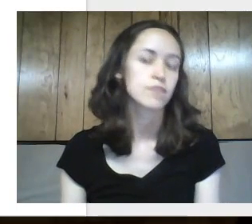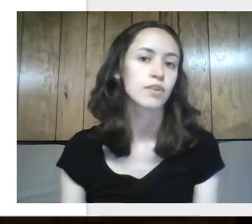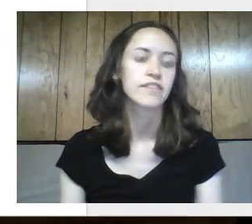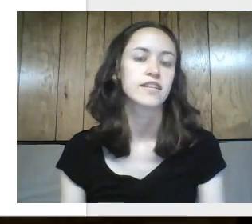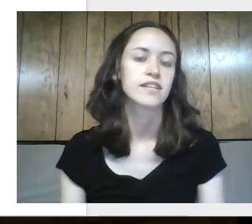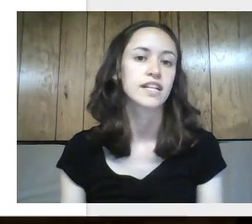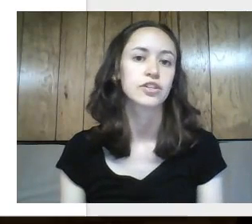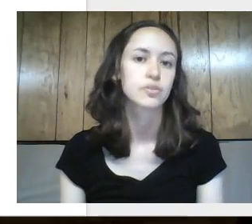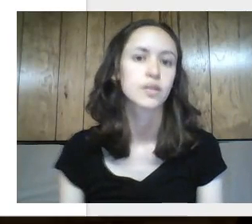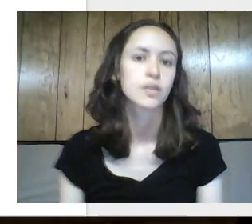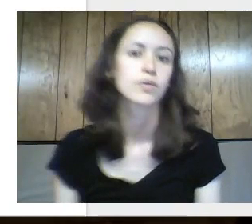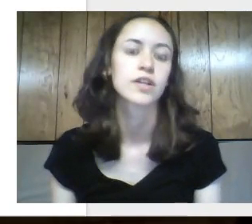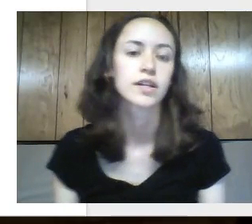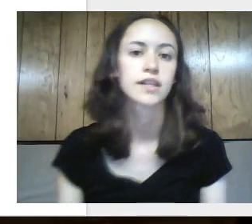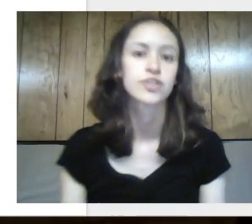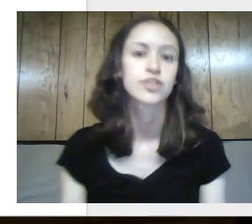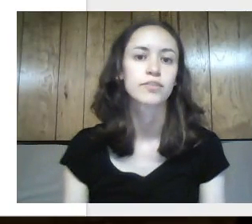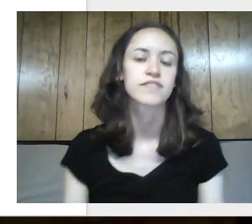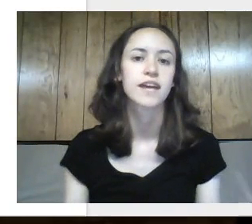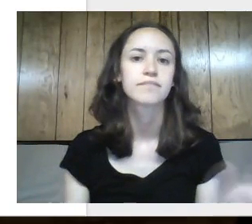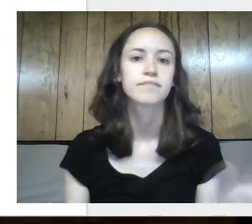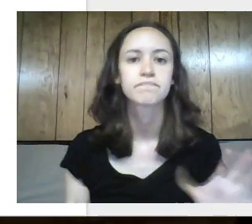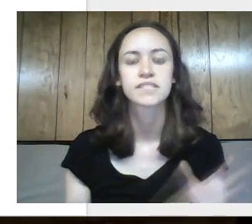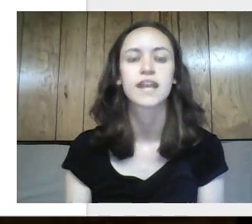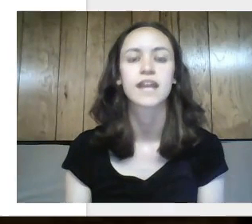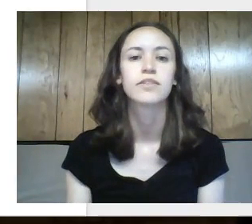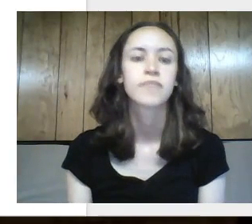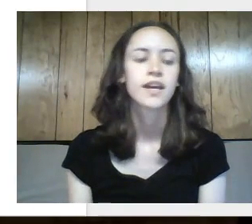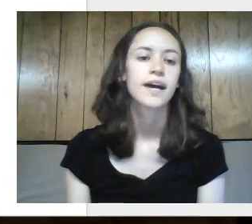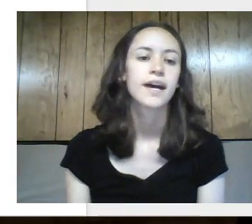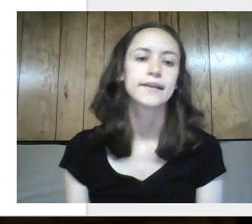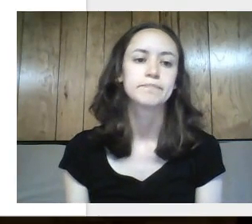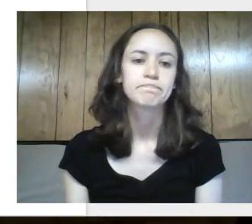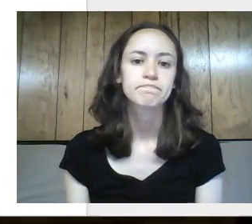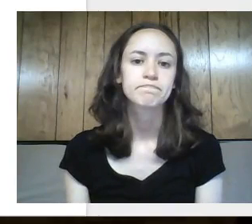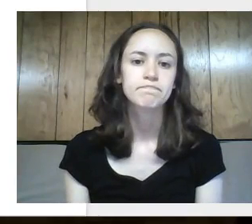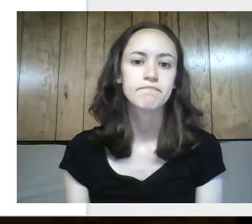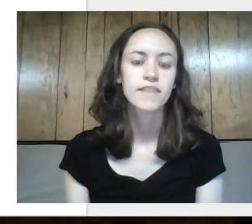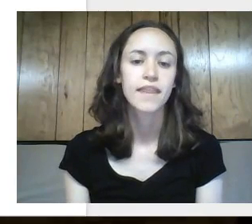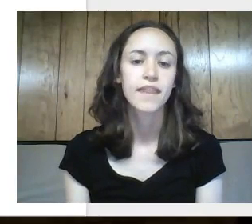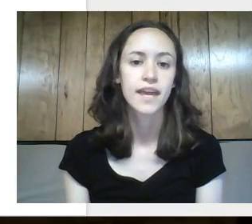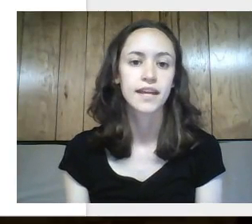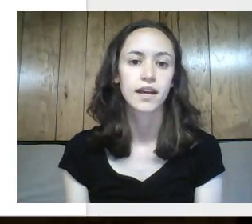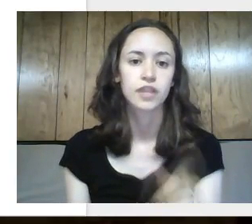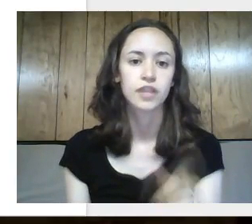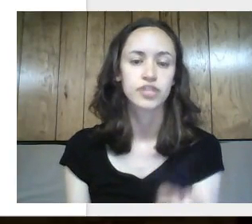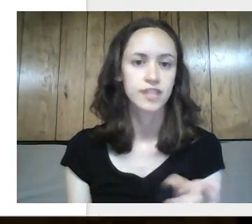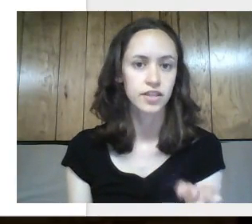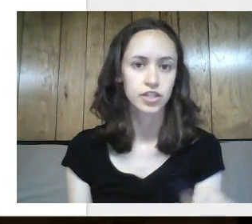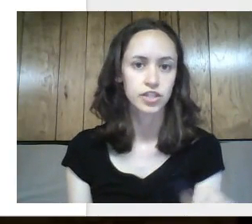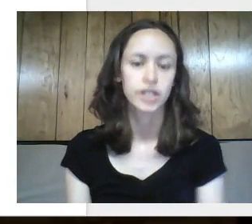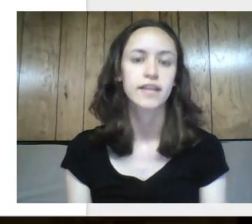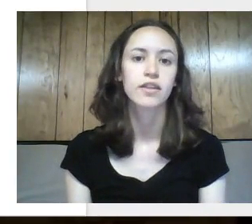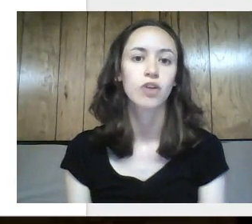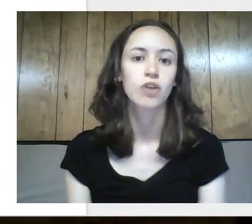used to more of an English word order interpretive sign style. And then you should see on